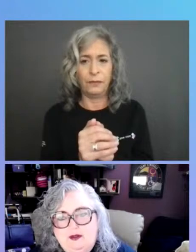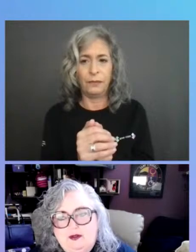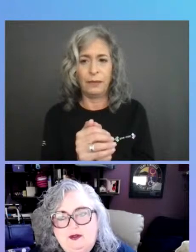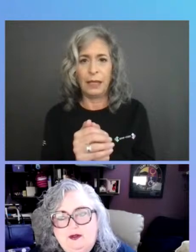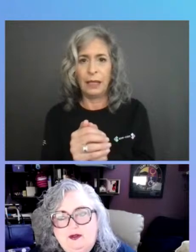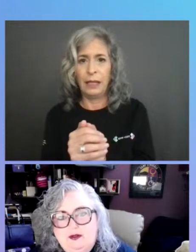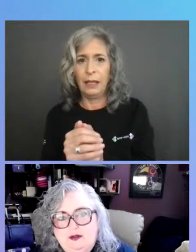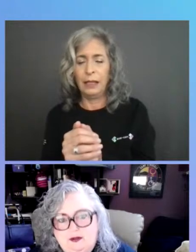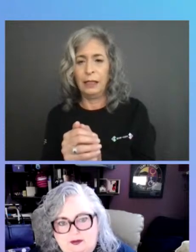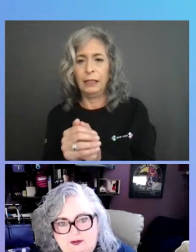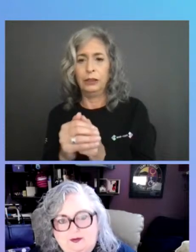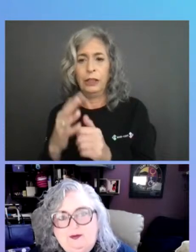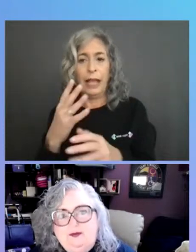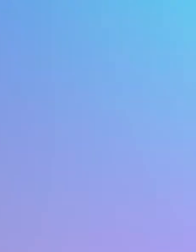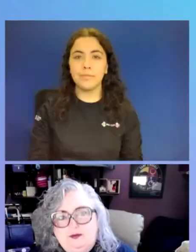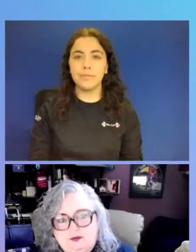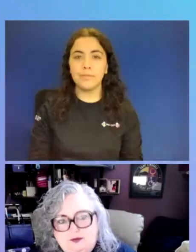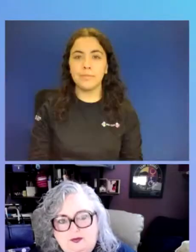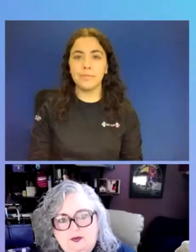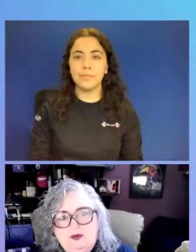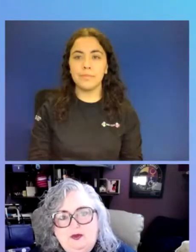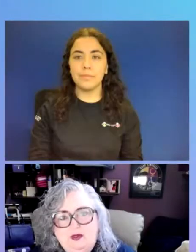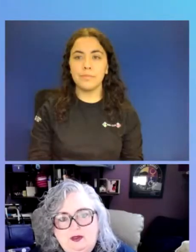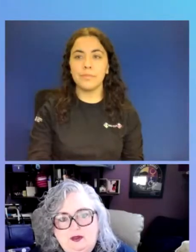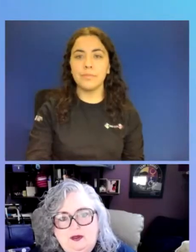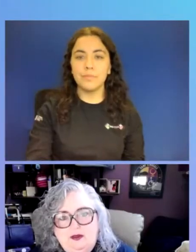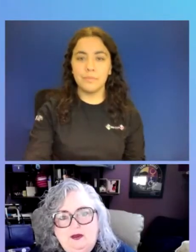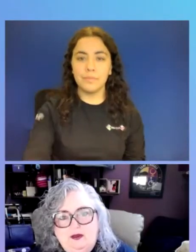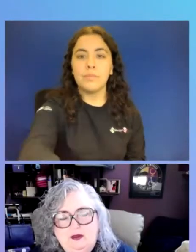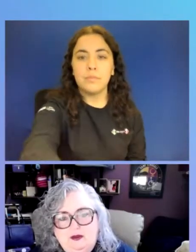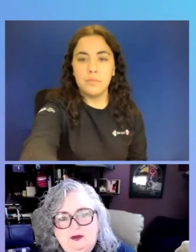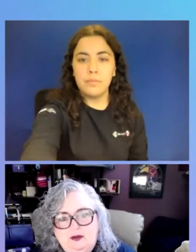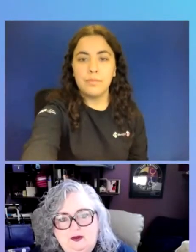get certified. That means that it's more than just, oh